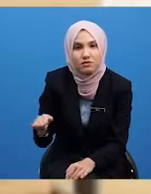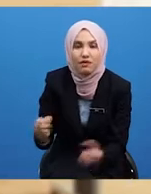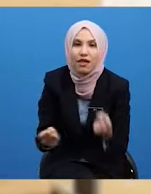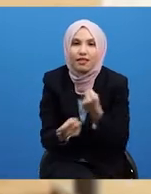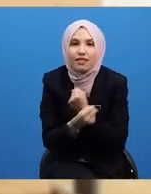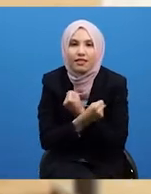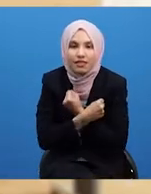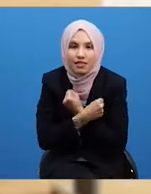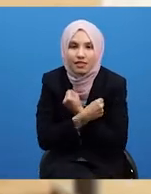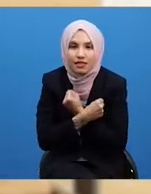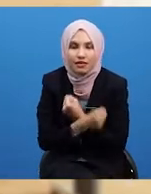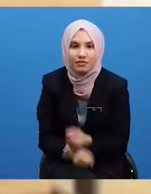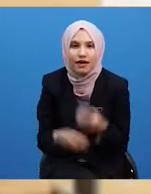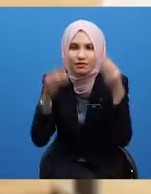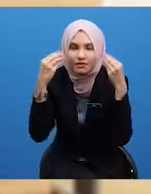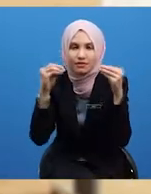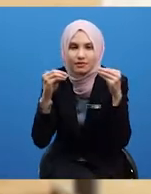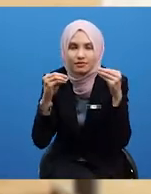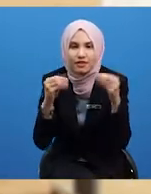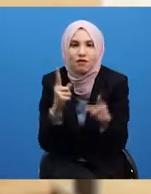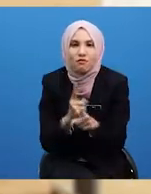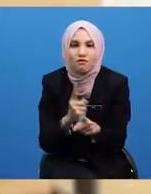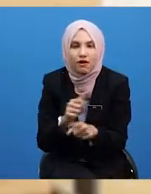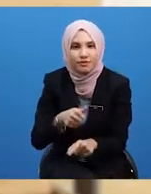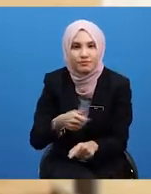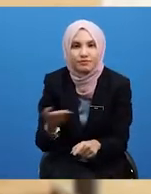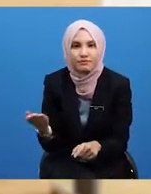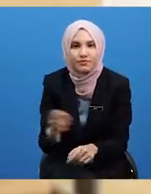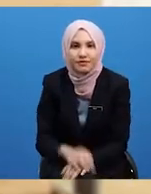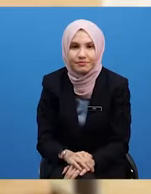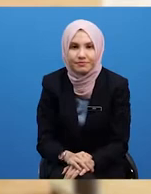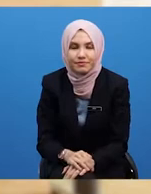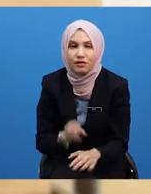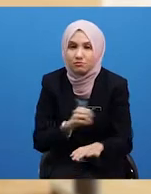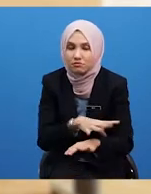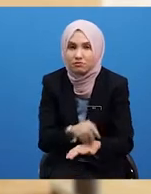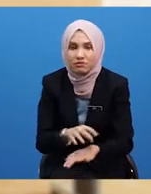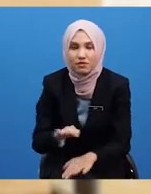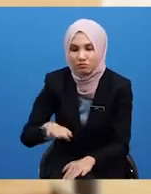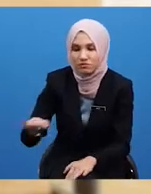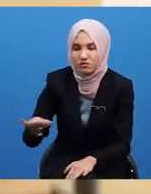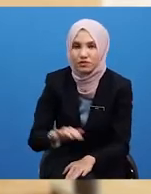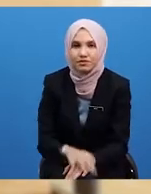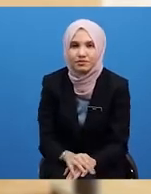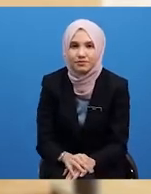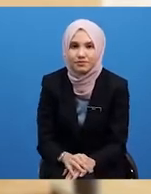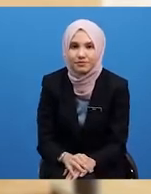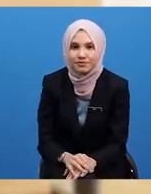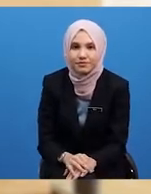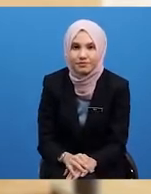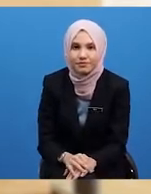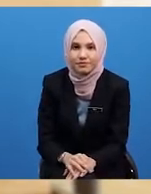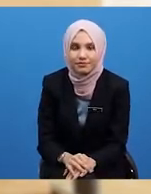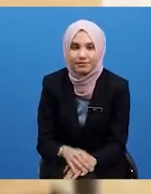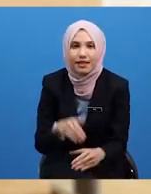love and teach them the right thing. They should also advise their children.